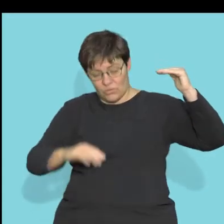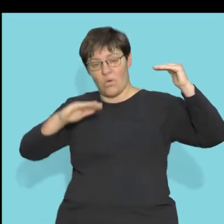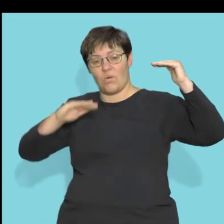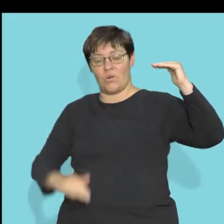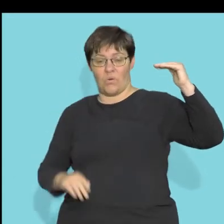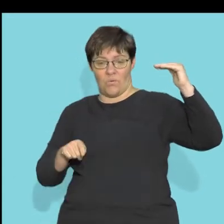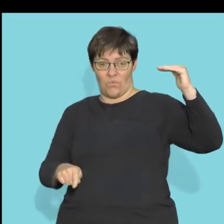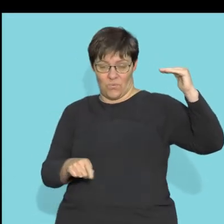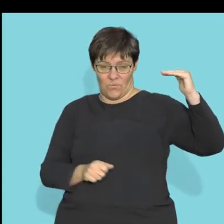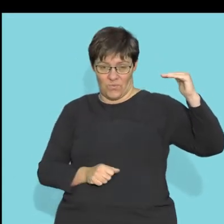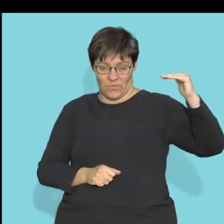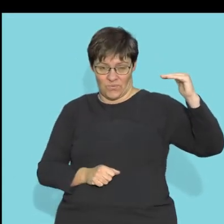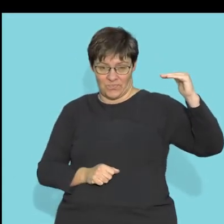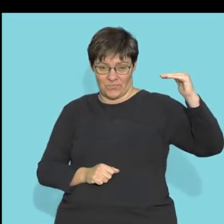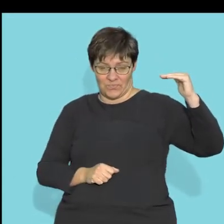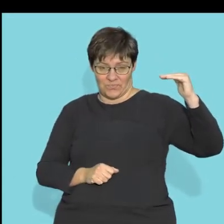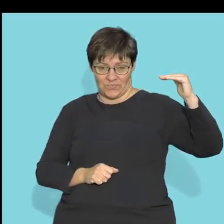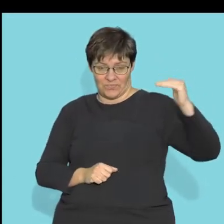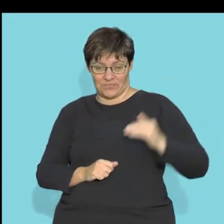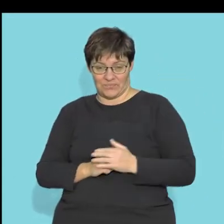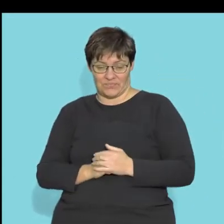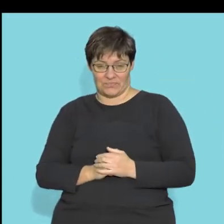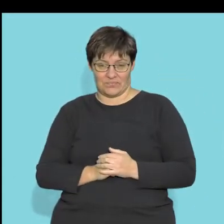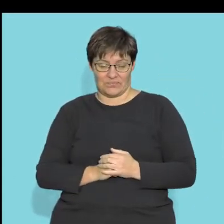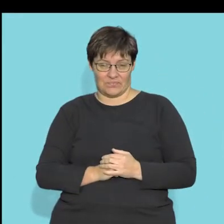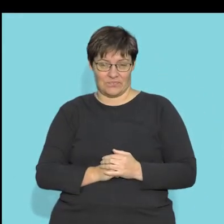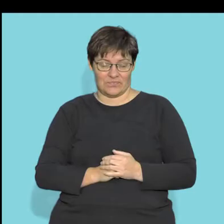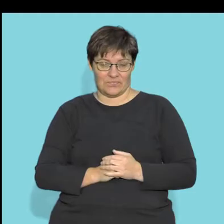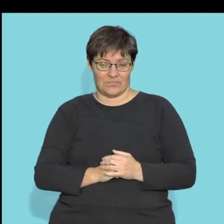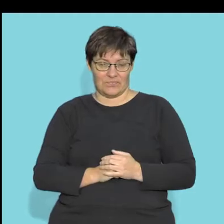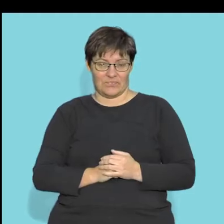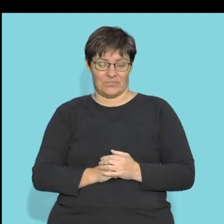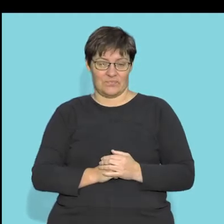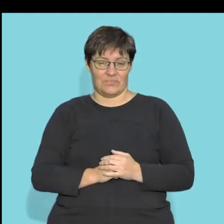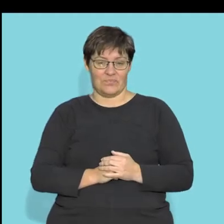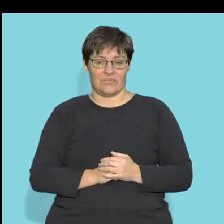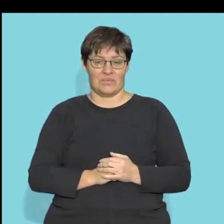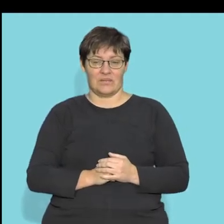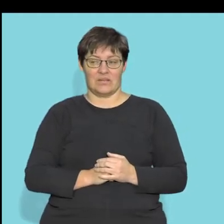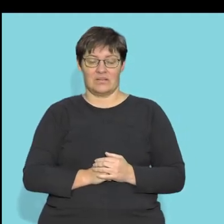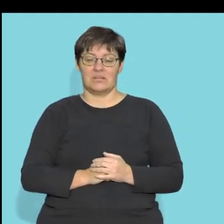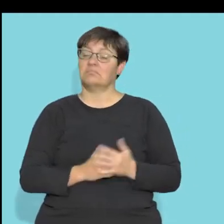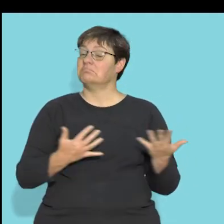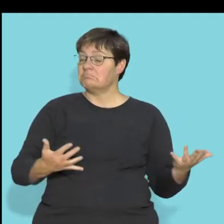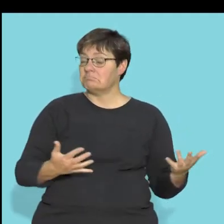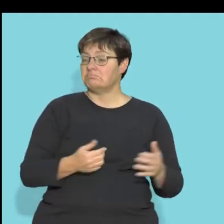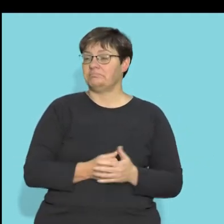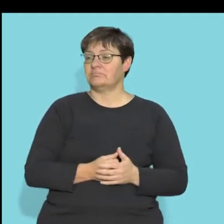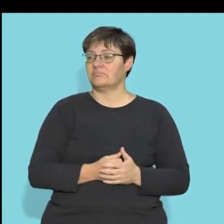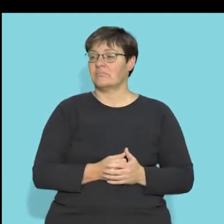concentration to a low concentration. So if here,